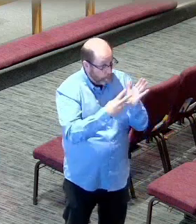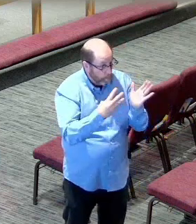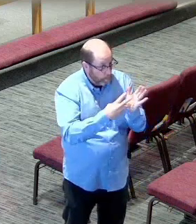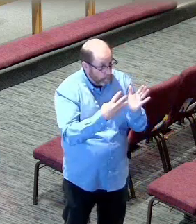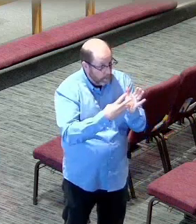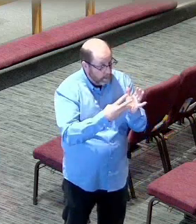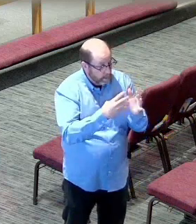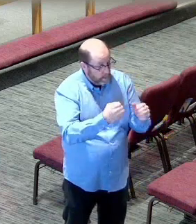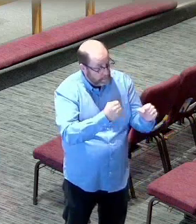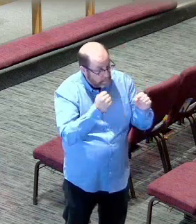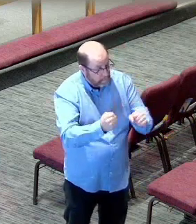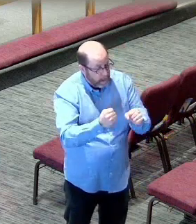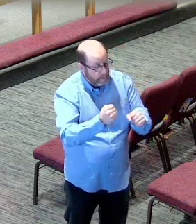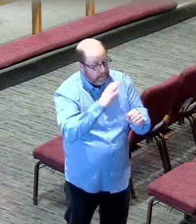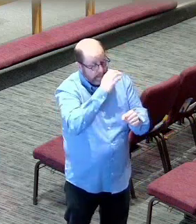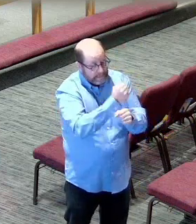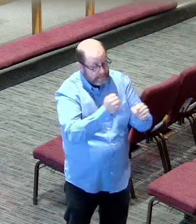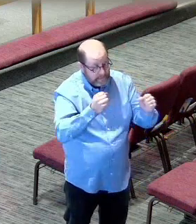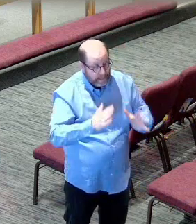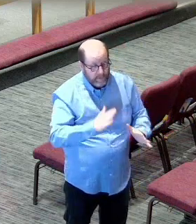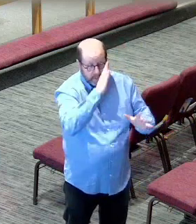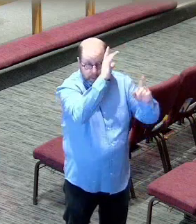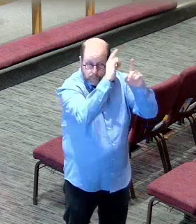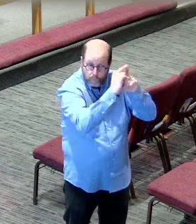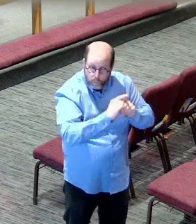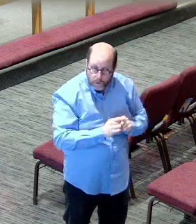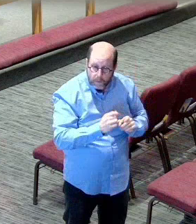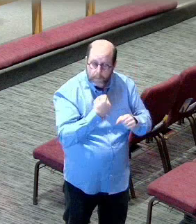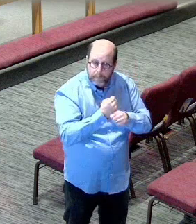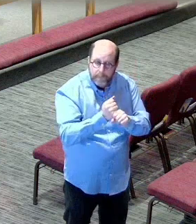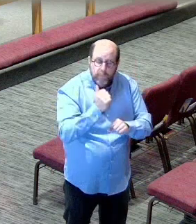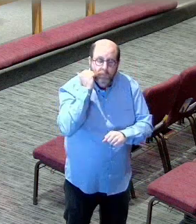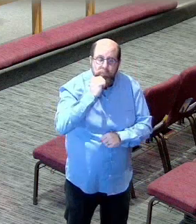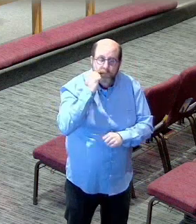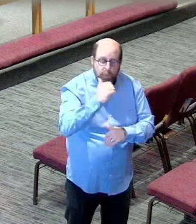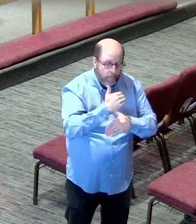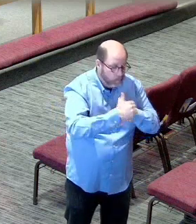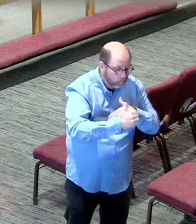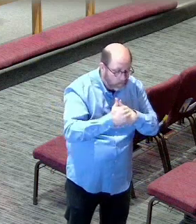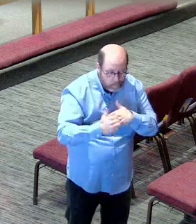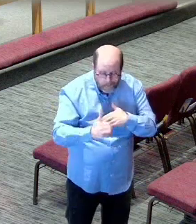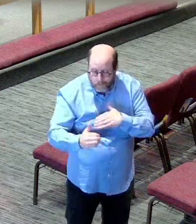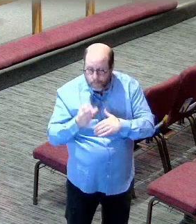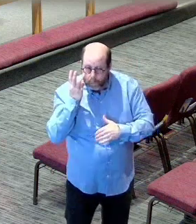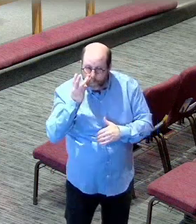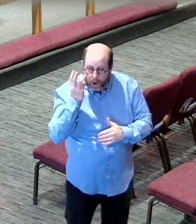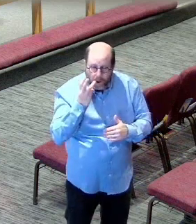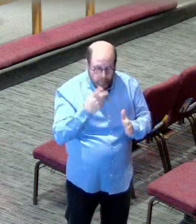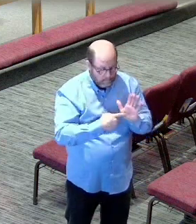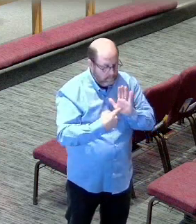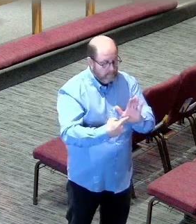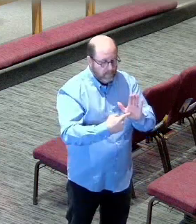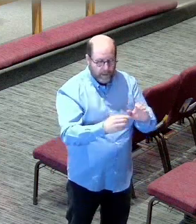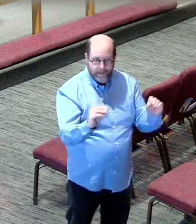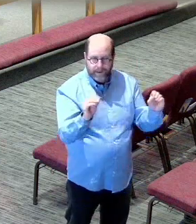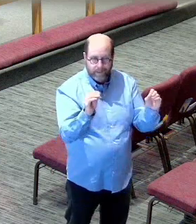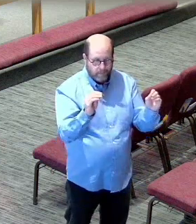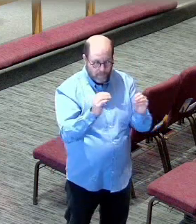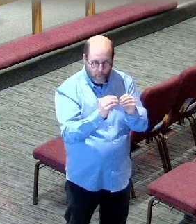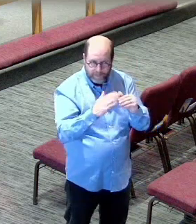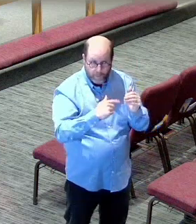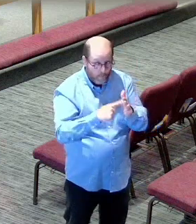power of the Savior's words, making ordinary bread and wine the bearers of nothing less